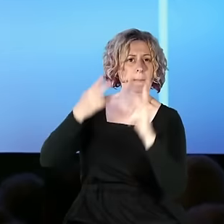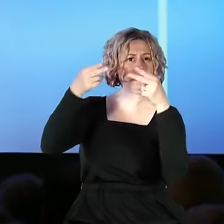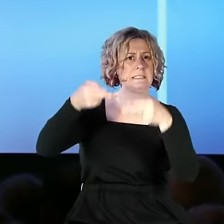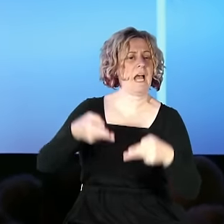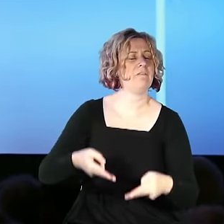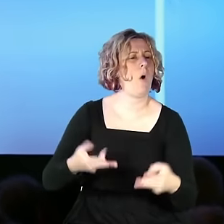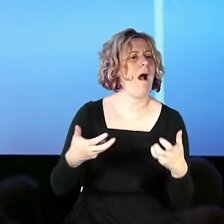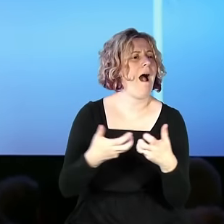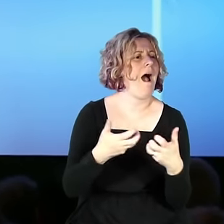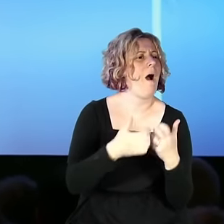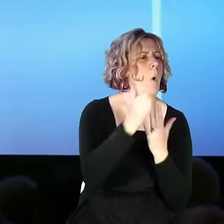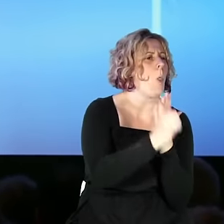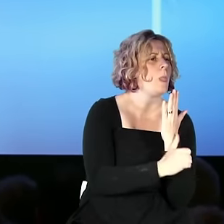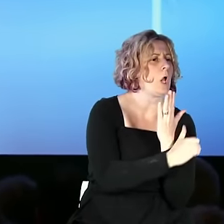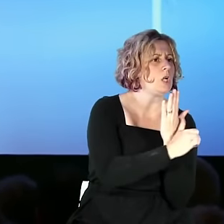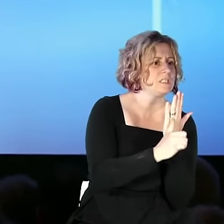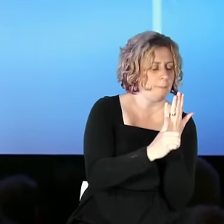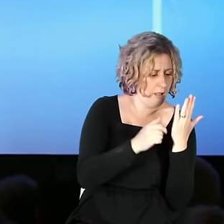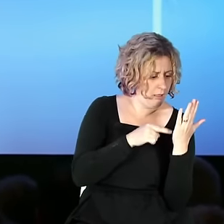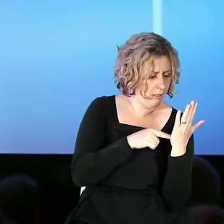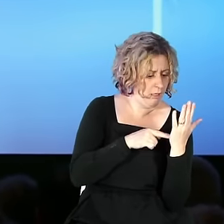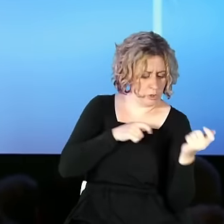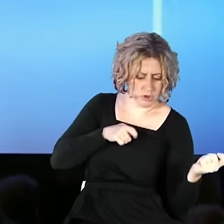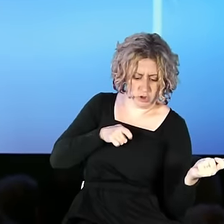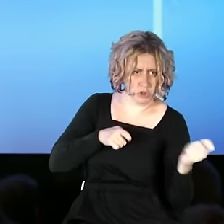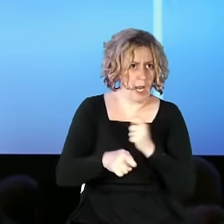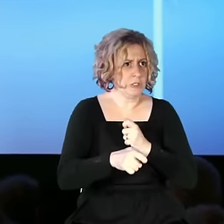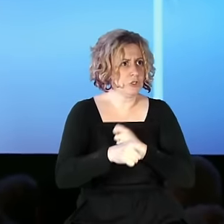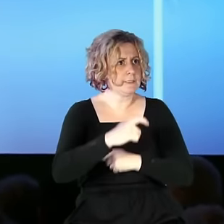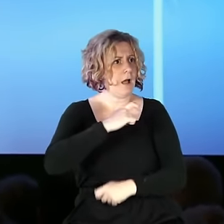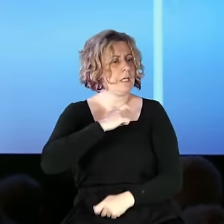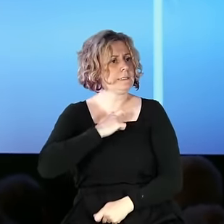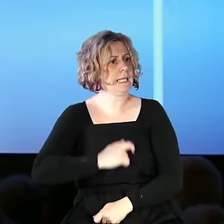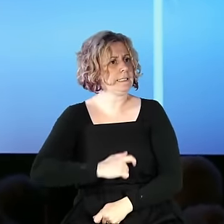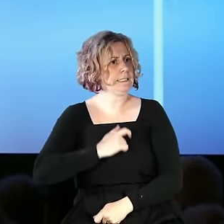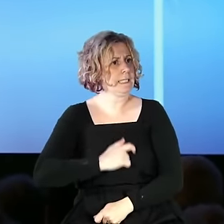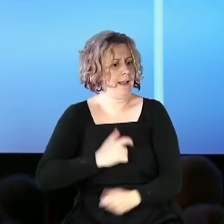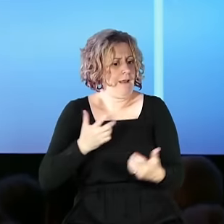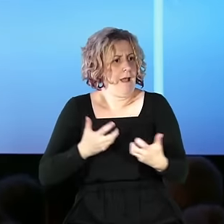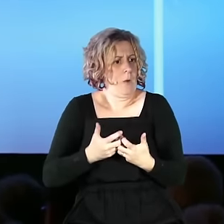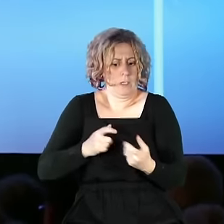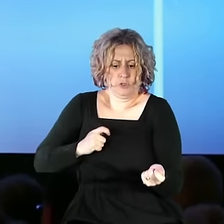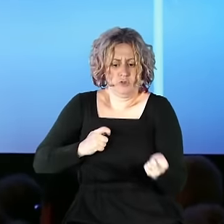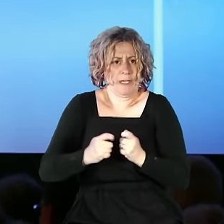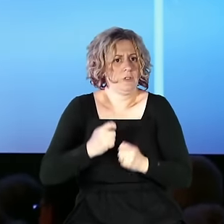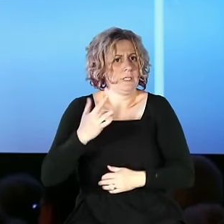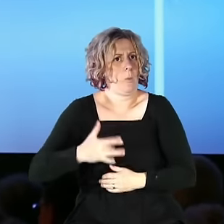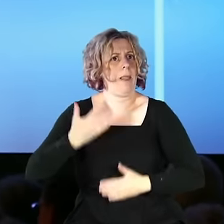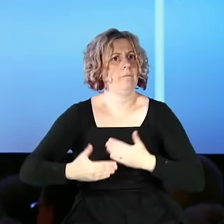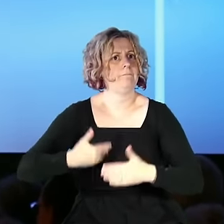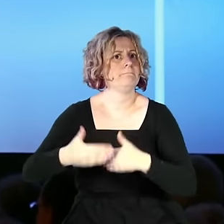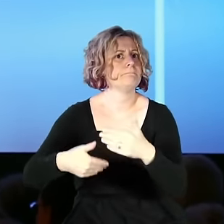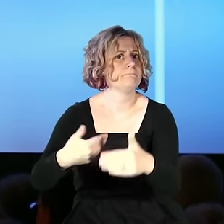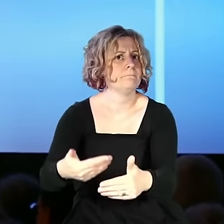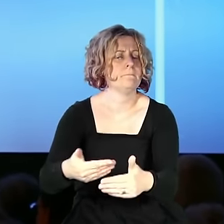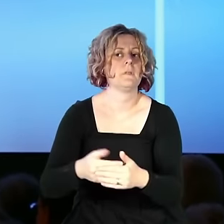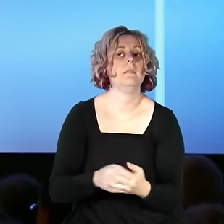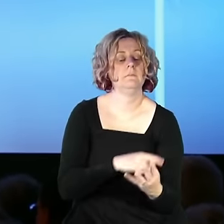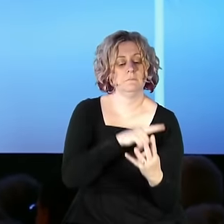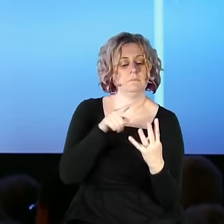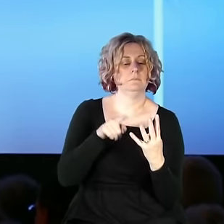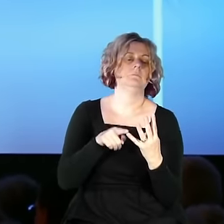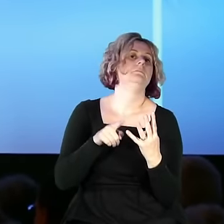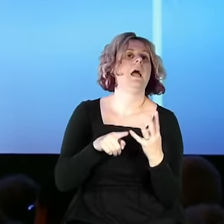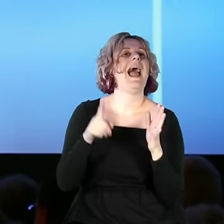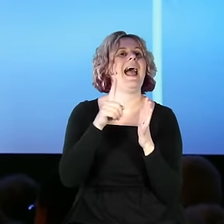gospel changes our identity, and then again, how that impacts how we live out. And then one of the Keswick devotions from Elizabeth